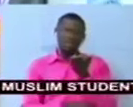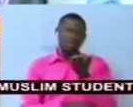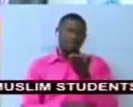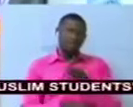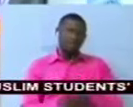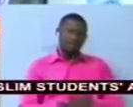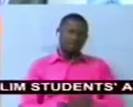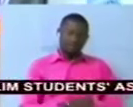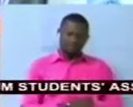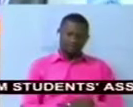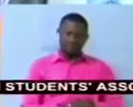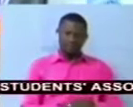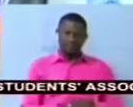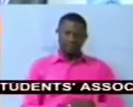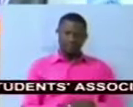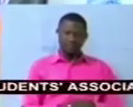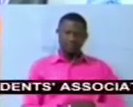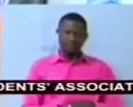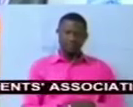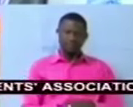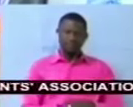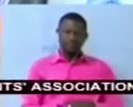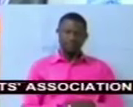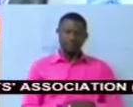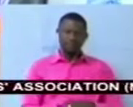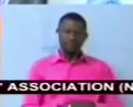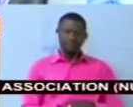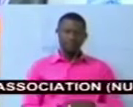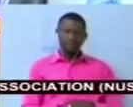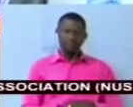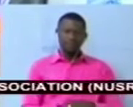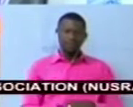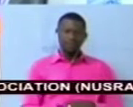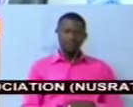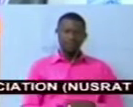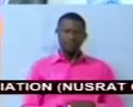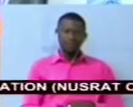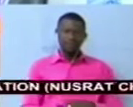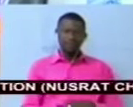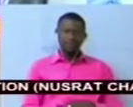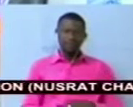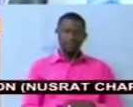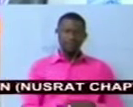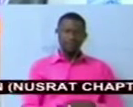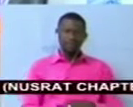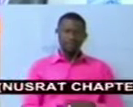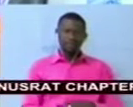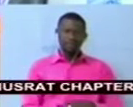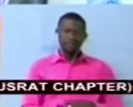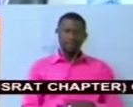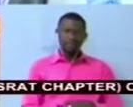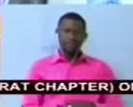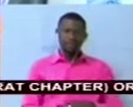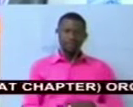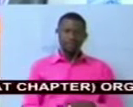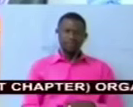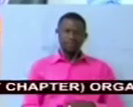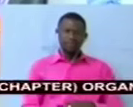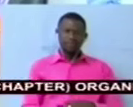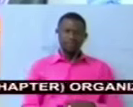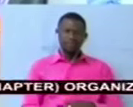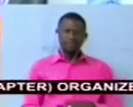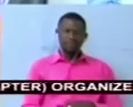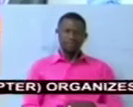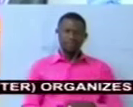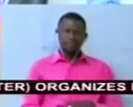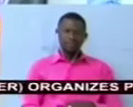tagala ekati sa tour ci rew li nga xamné lolu nga def muy li sa waré comme doomi rew bu ba ñu war la ci ar war